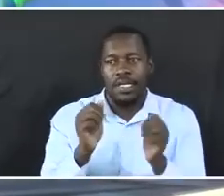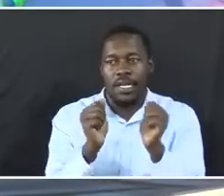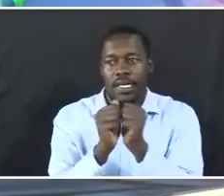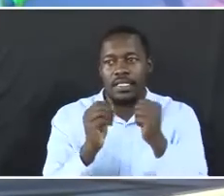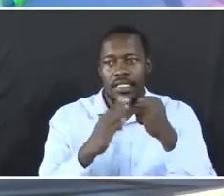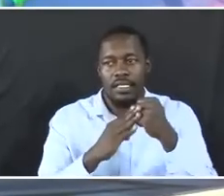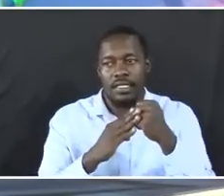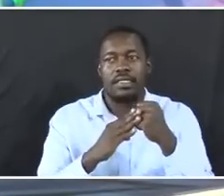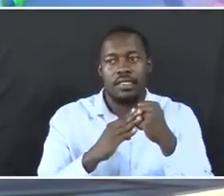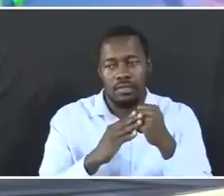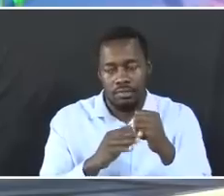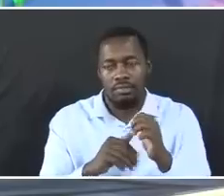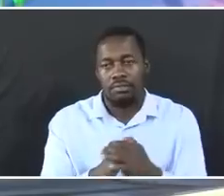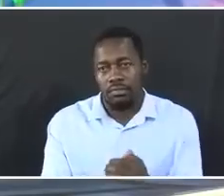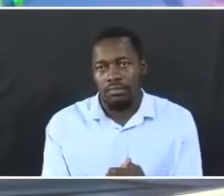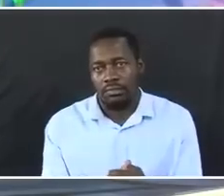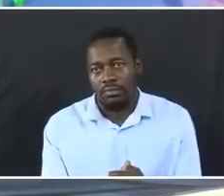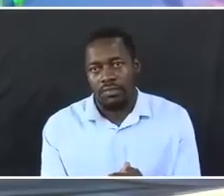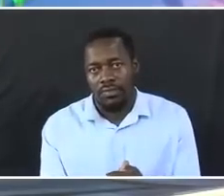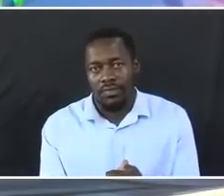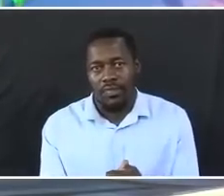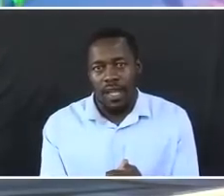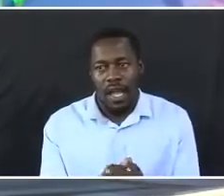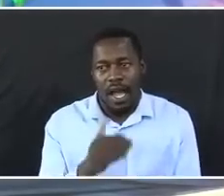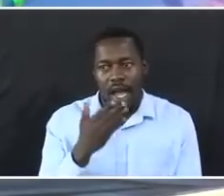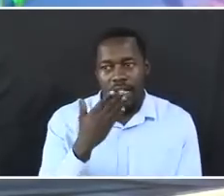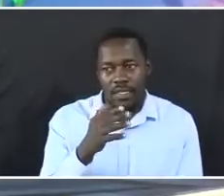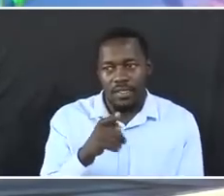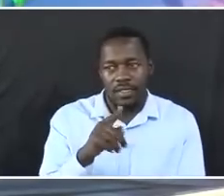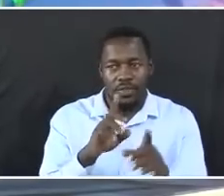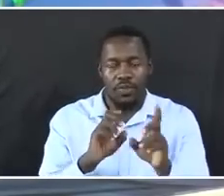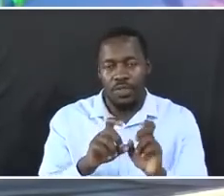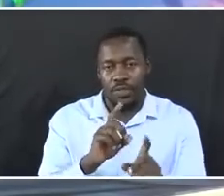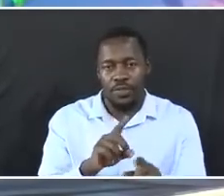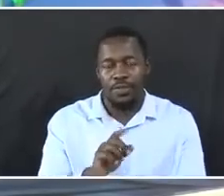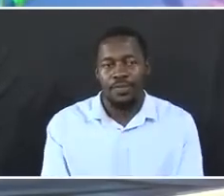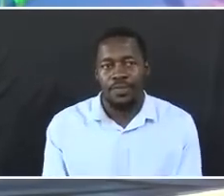asked infidelity, is it? Yes.